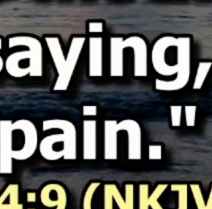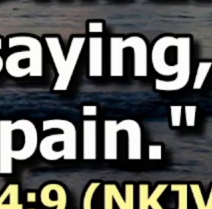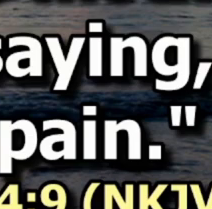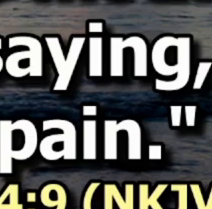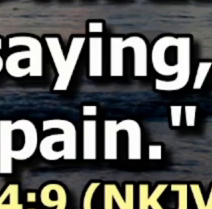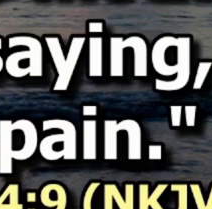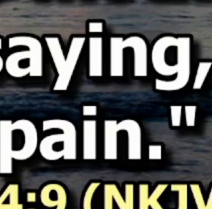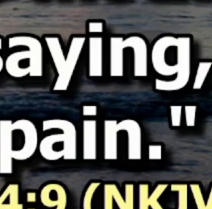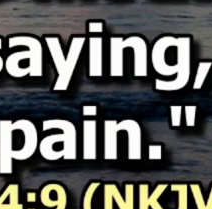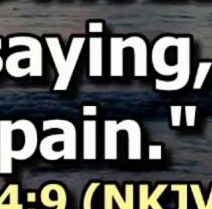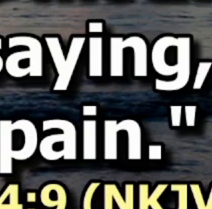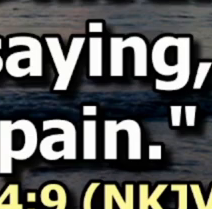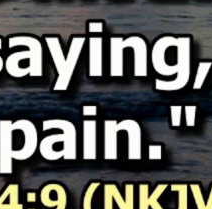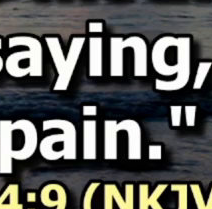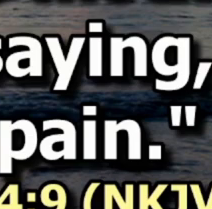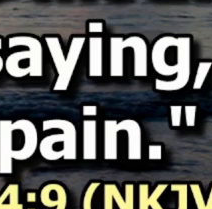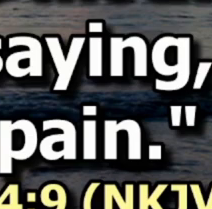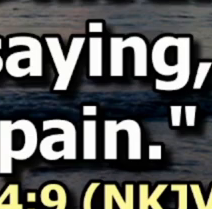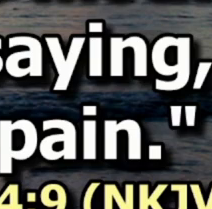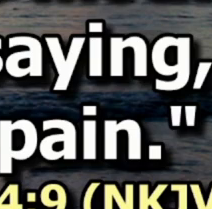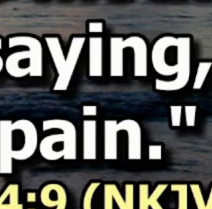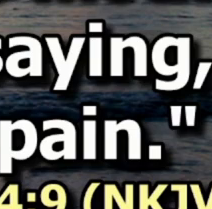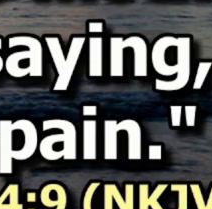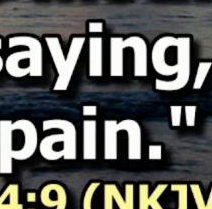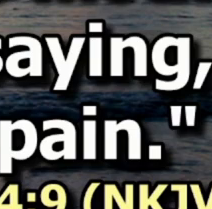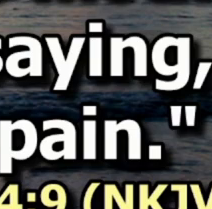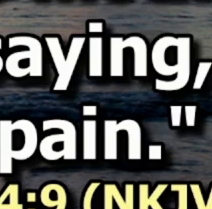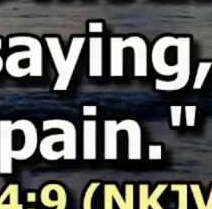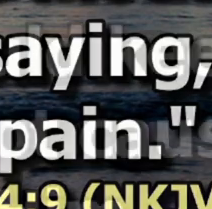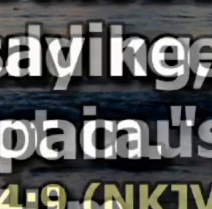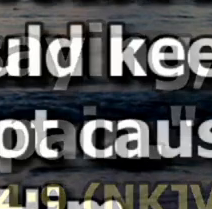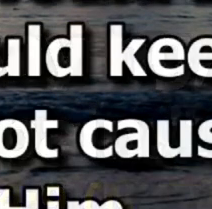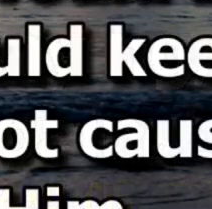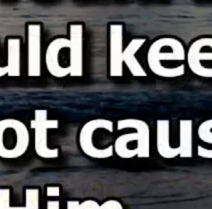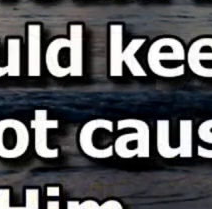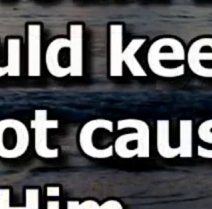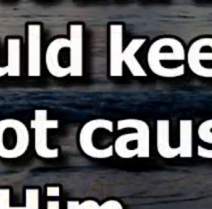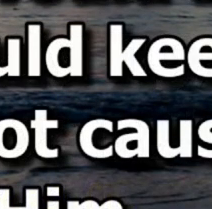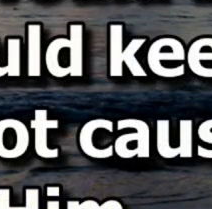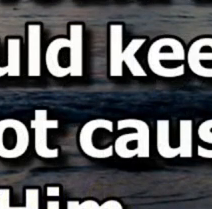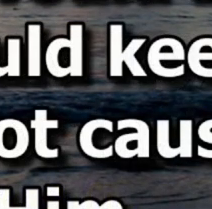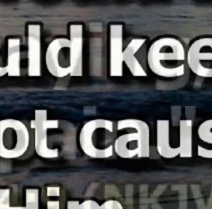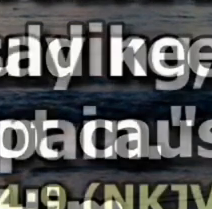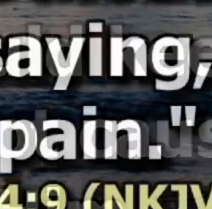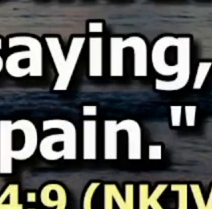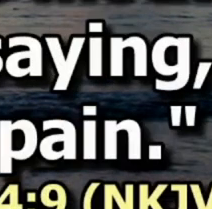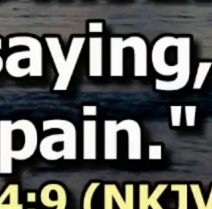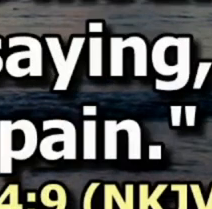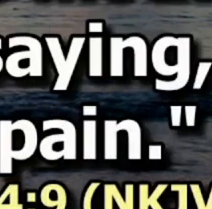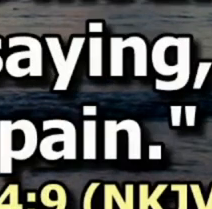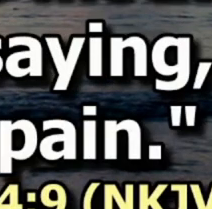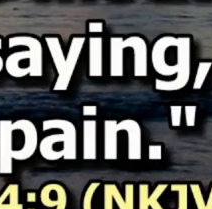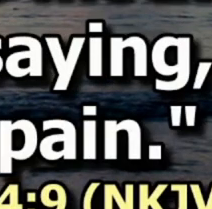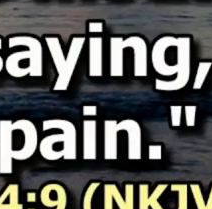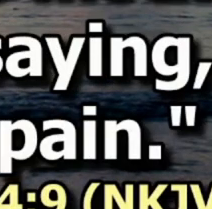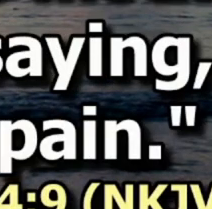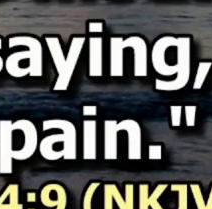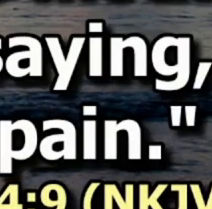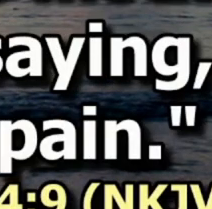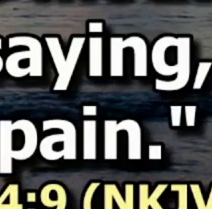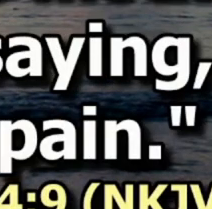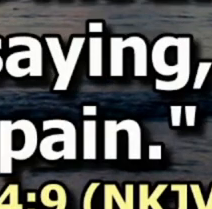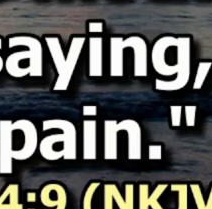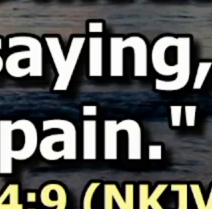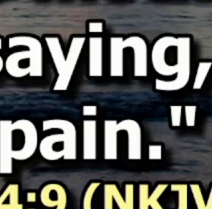If you pick these two verses, 9 and 10, ukichukua hivi vifungu viwili, 9 na 10, those ones you can take them out of